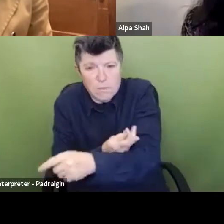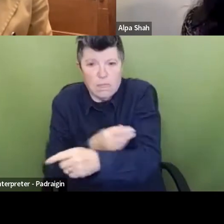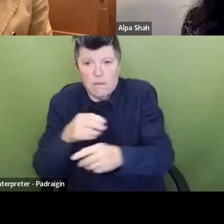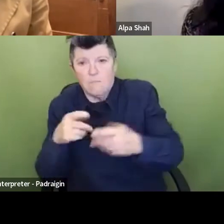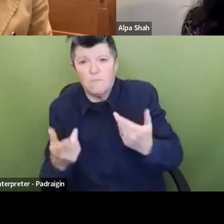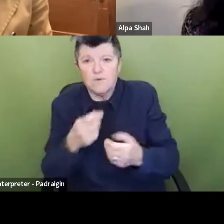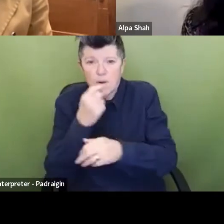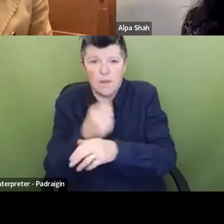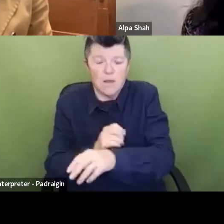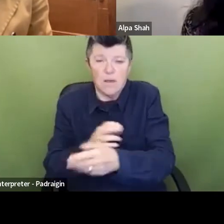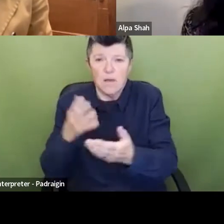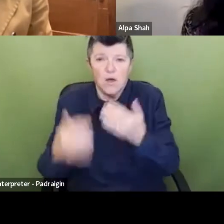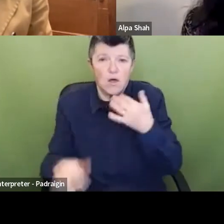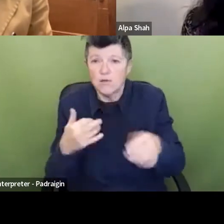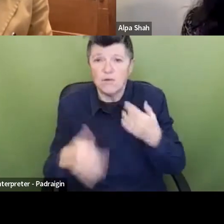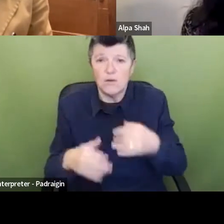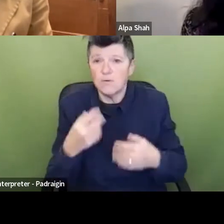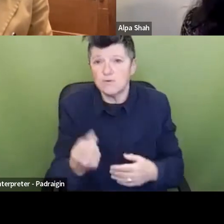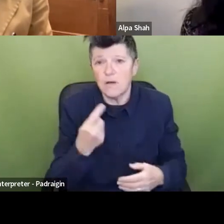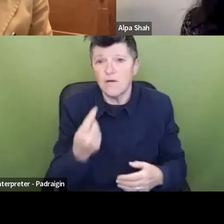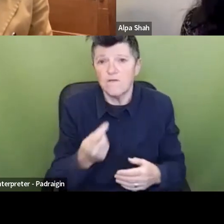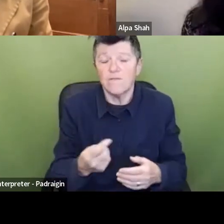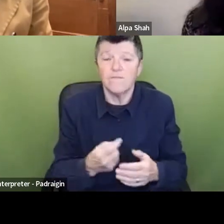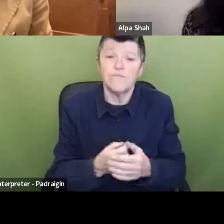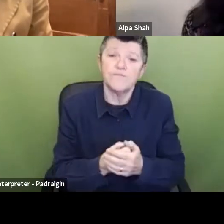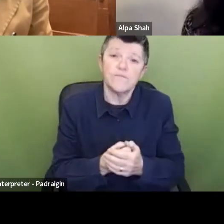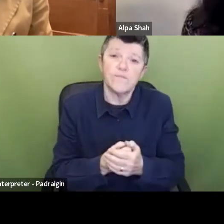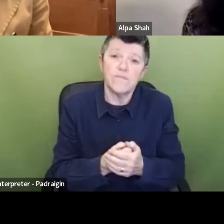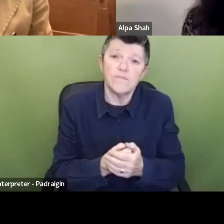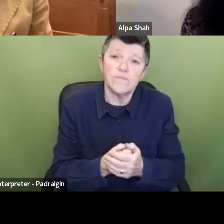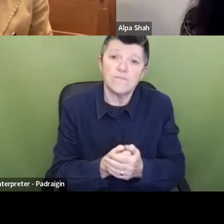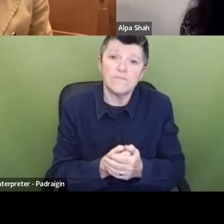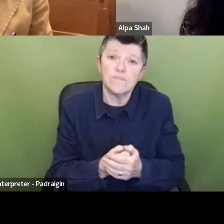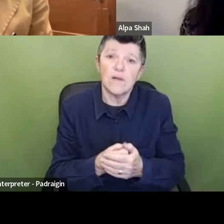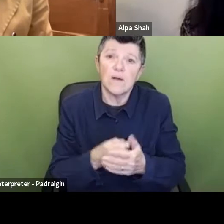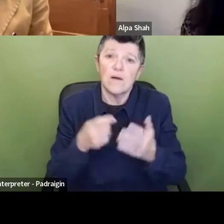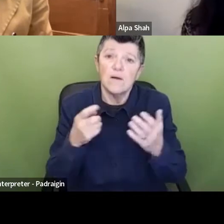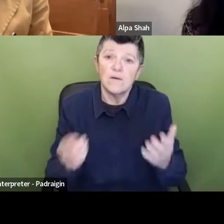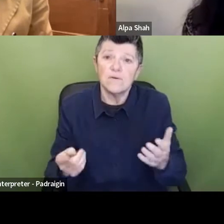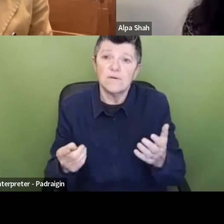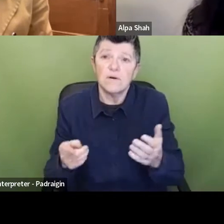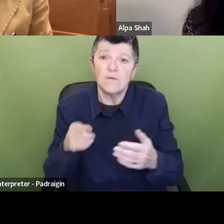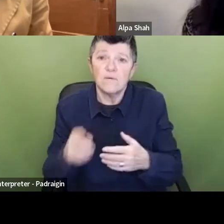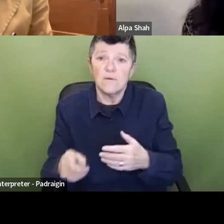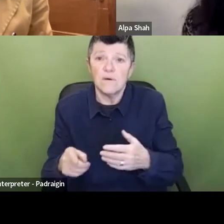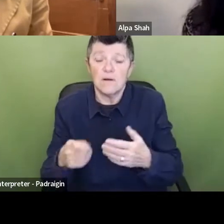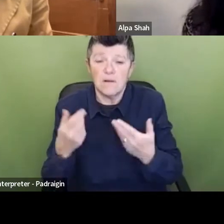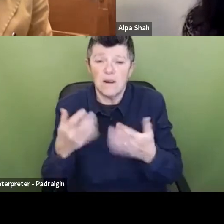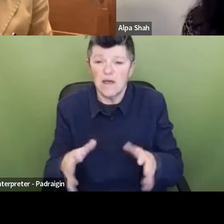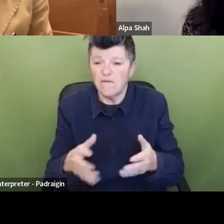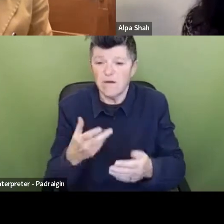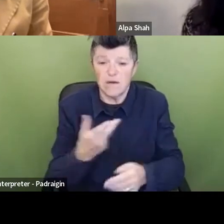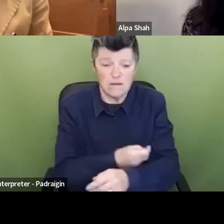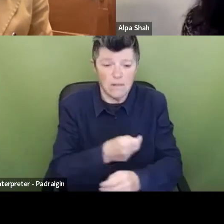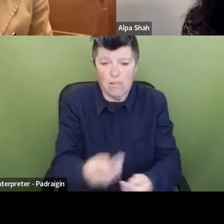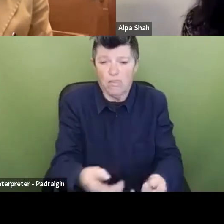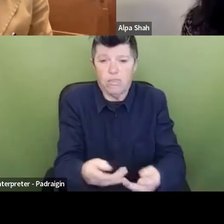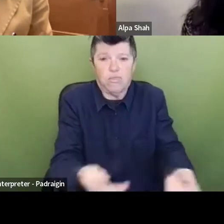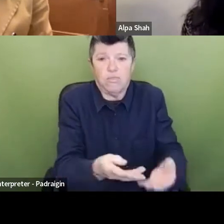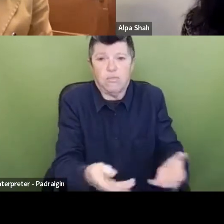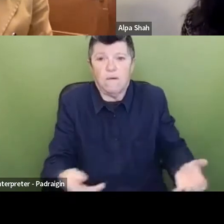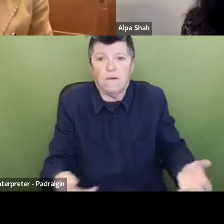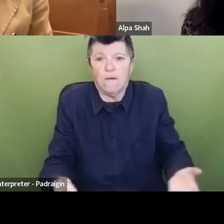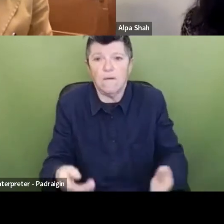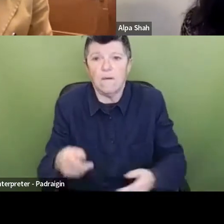more likely hurting yourself. And beyond that, leaving materials lying around, which then are suddenly